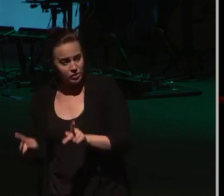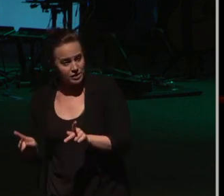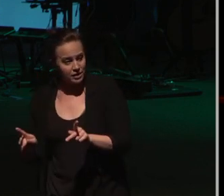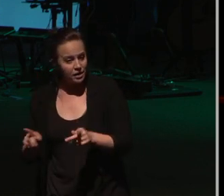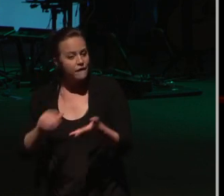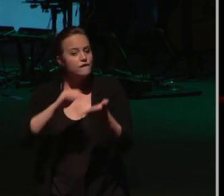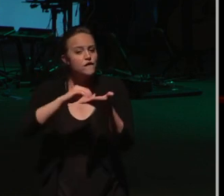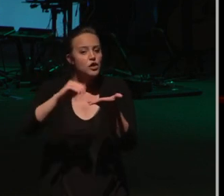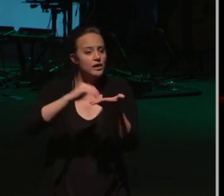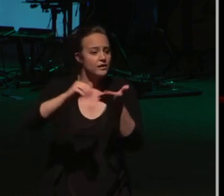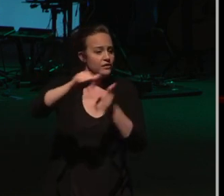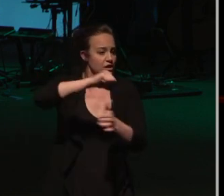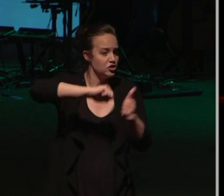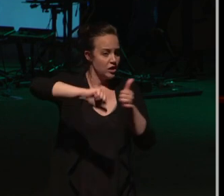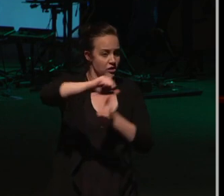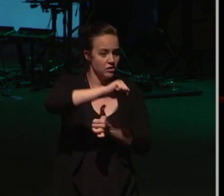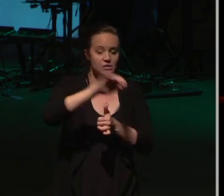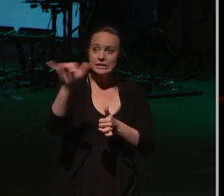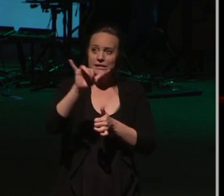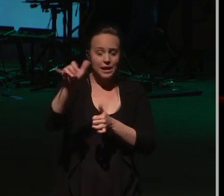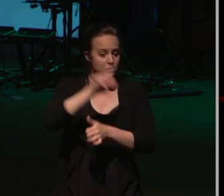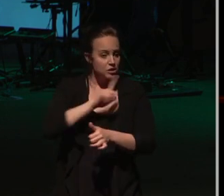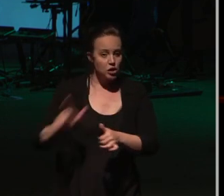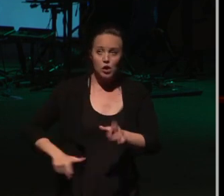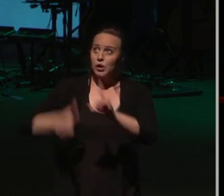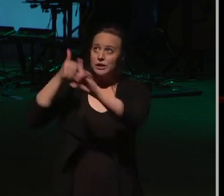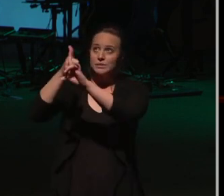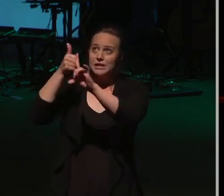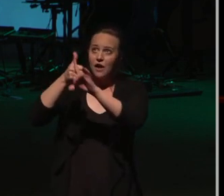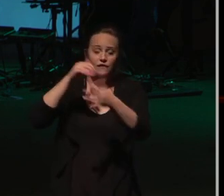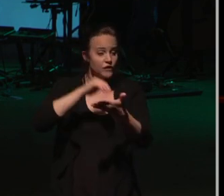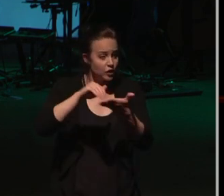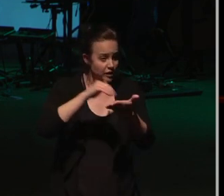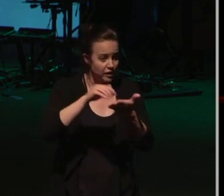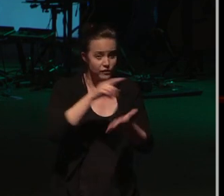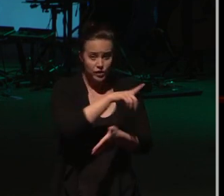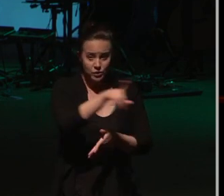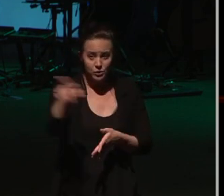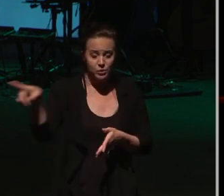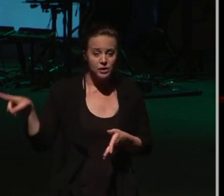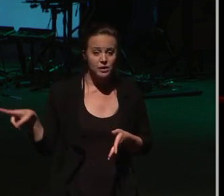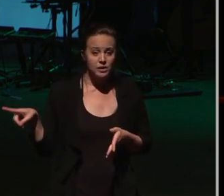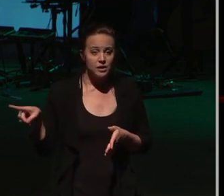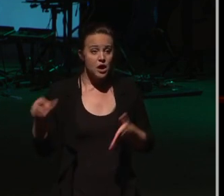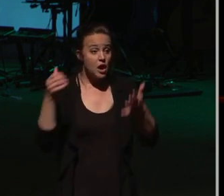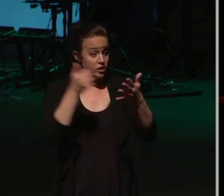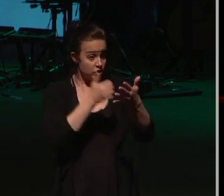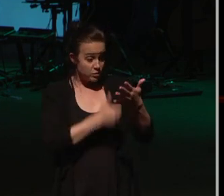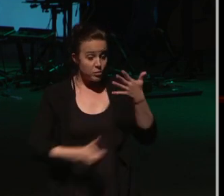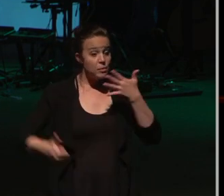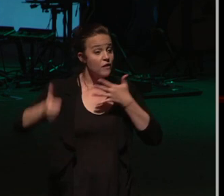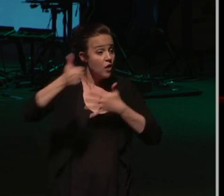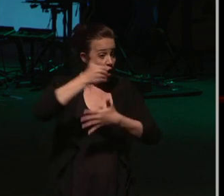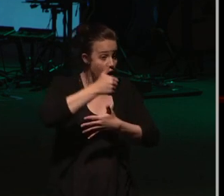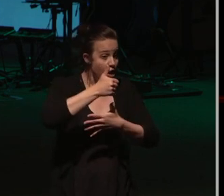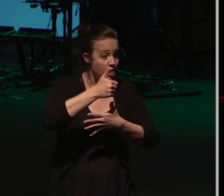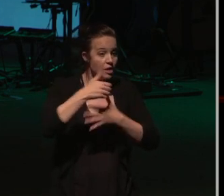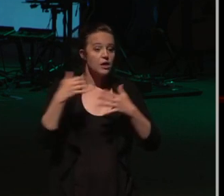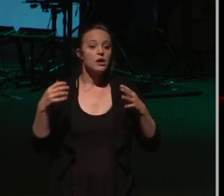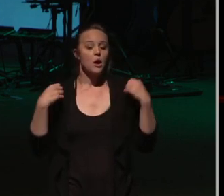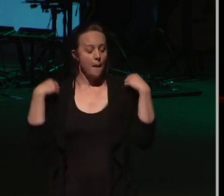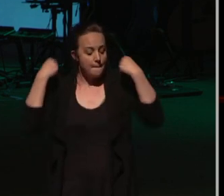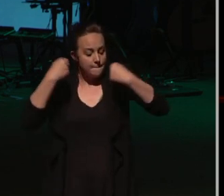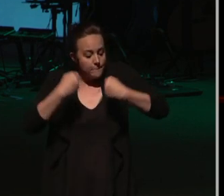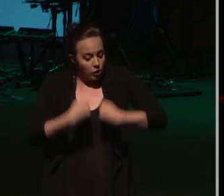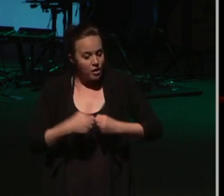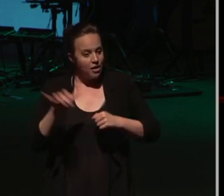you, so must you forgive. And above all these, put on love, which binds everything together in